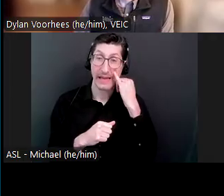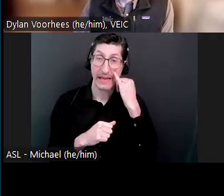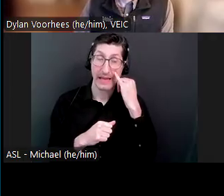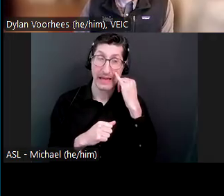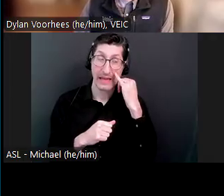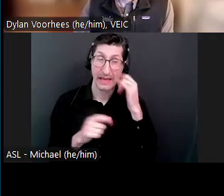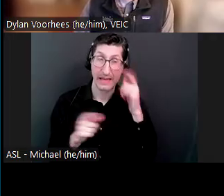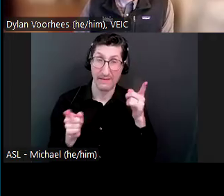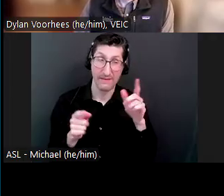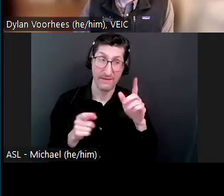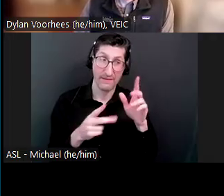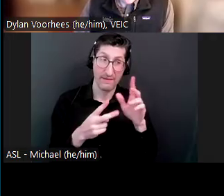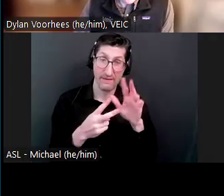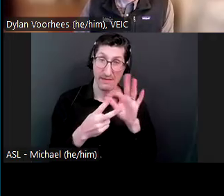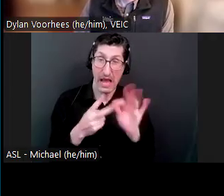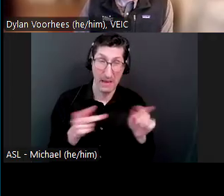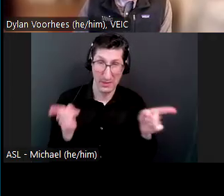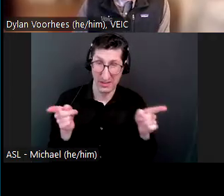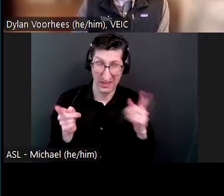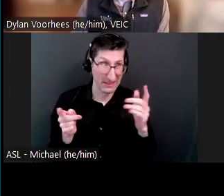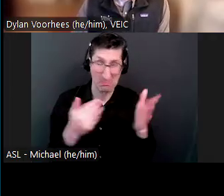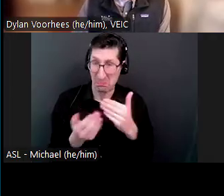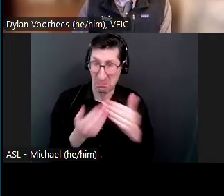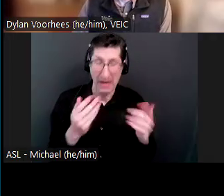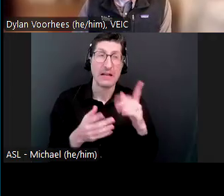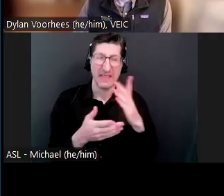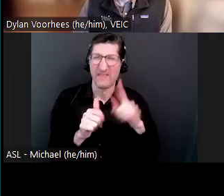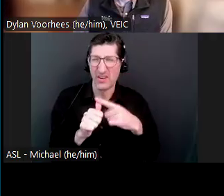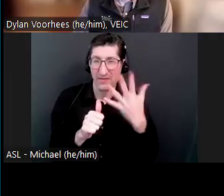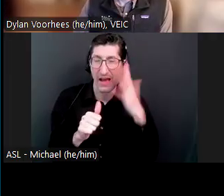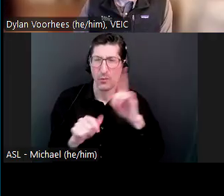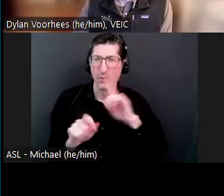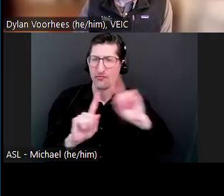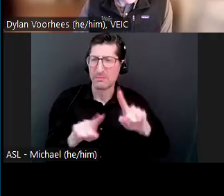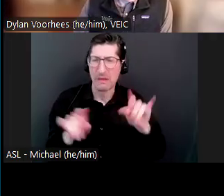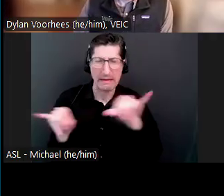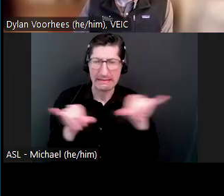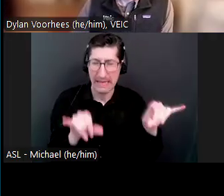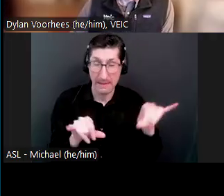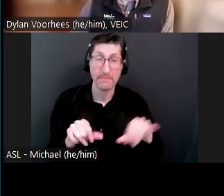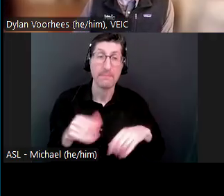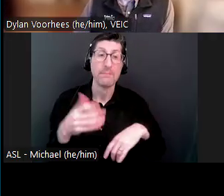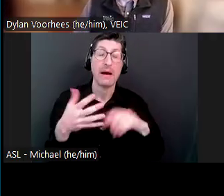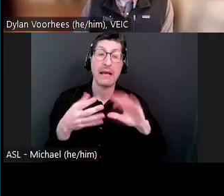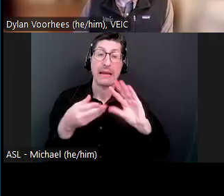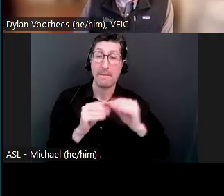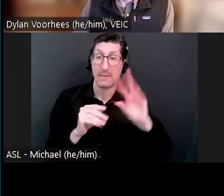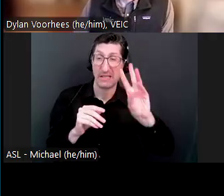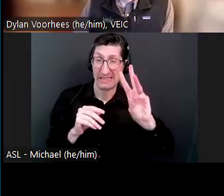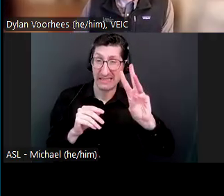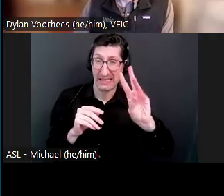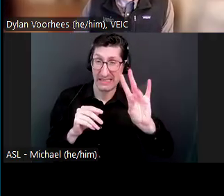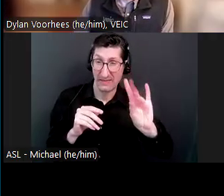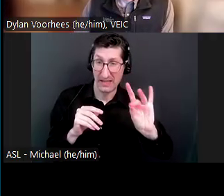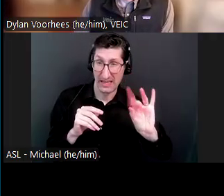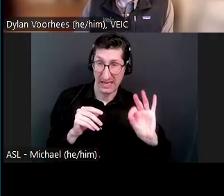administrative model. Those are the first 5. And others, the second 5, would vary at